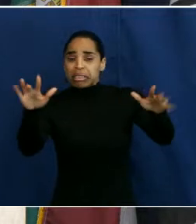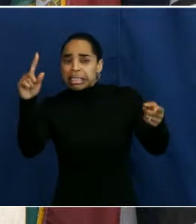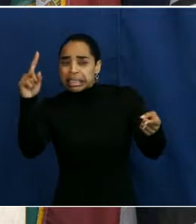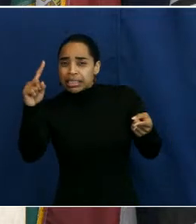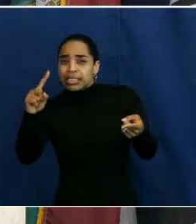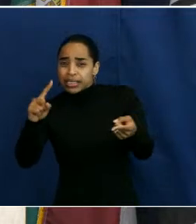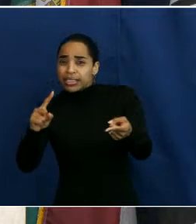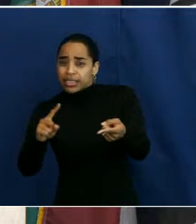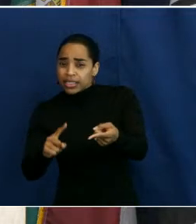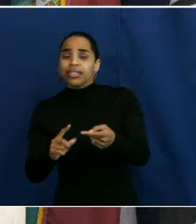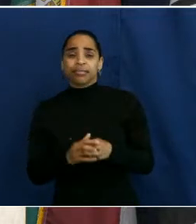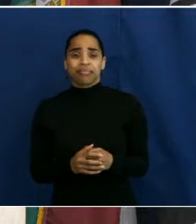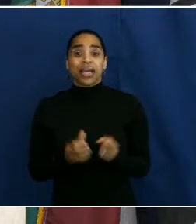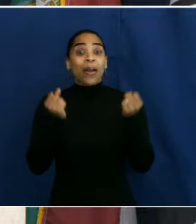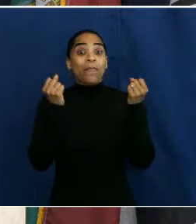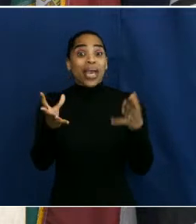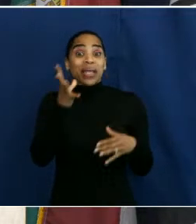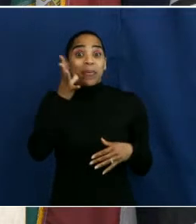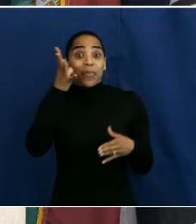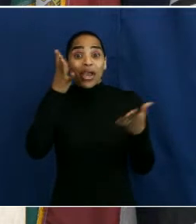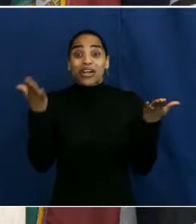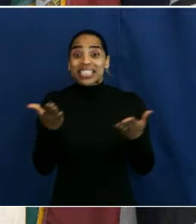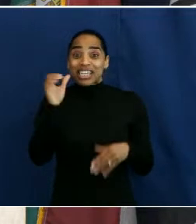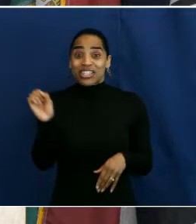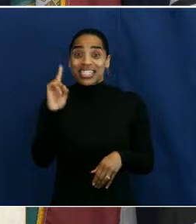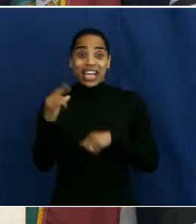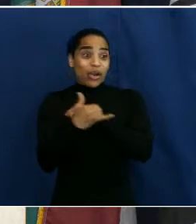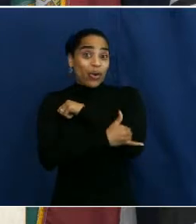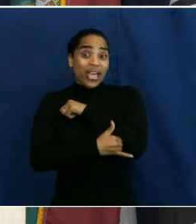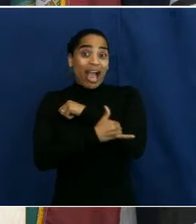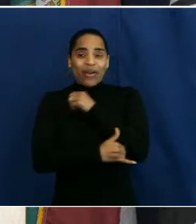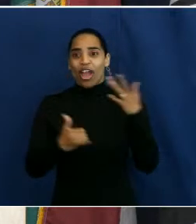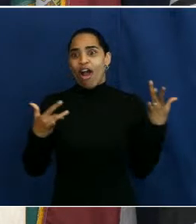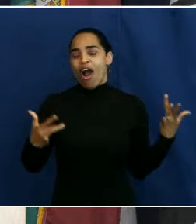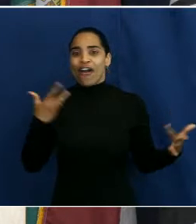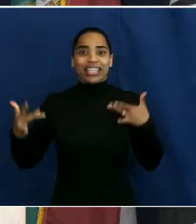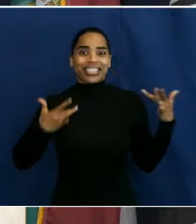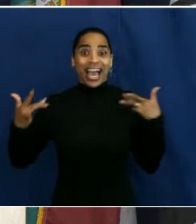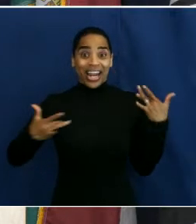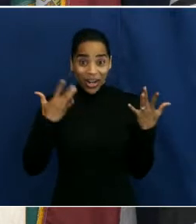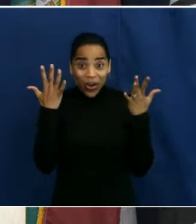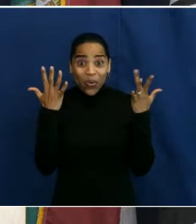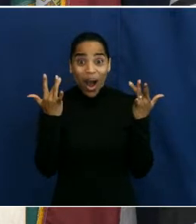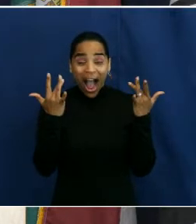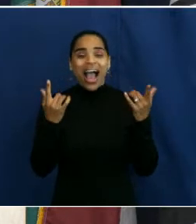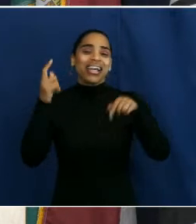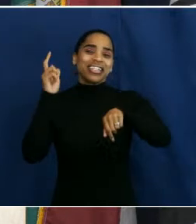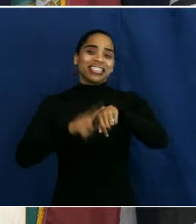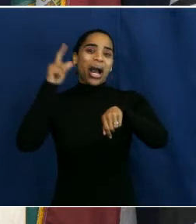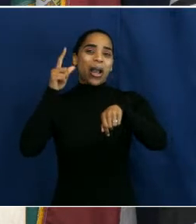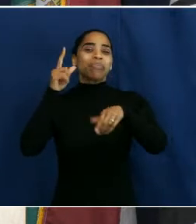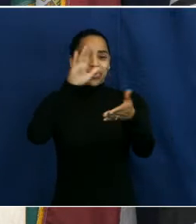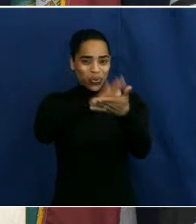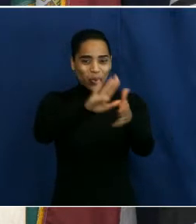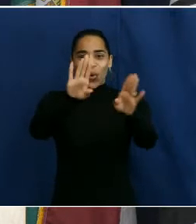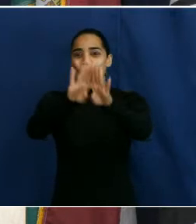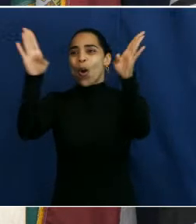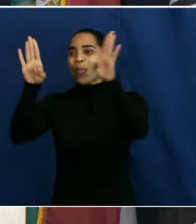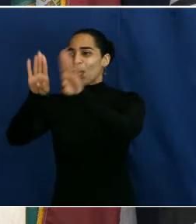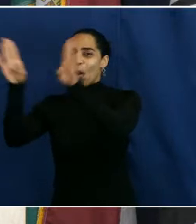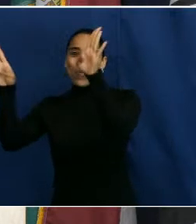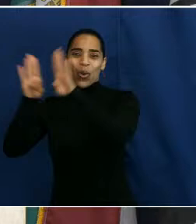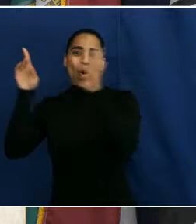joined a lot of parents throughout San Diego County who were incredibly excited to take our kids back to school this